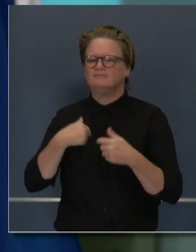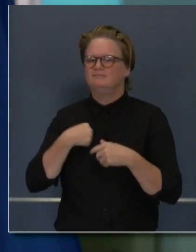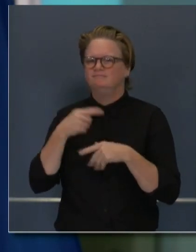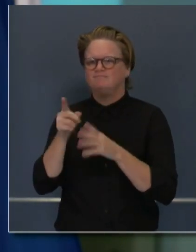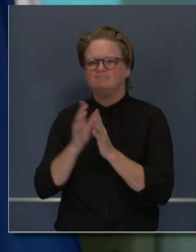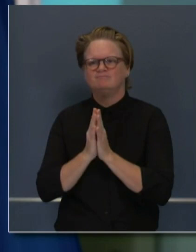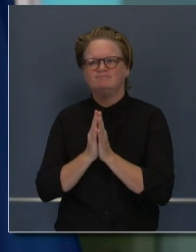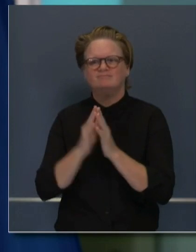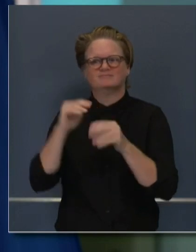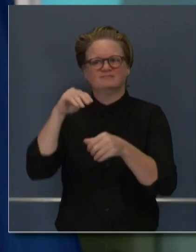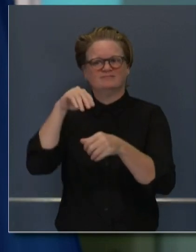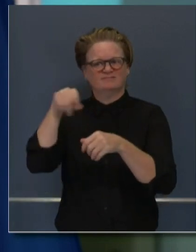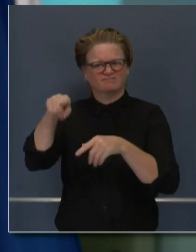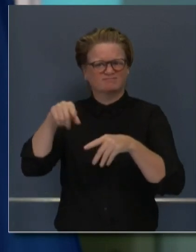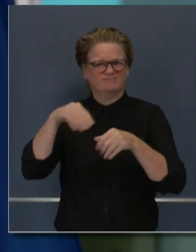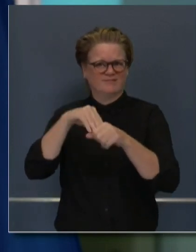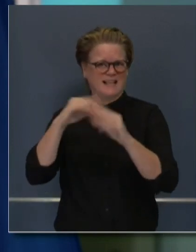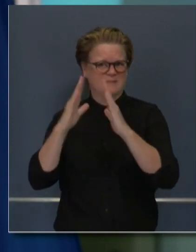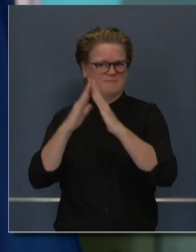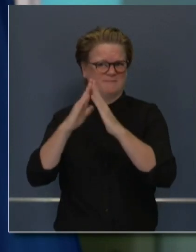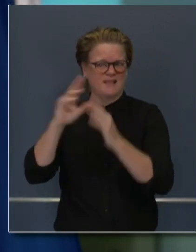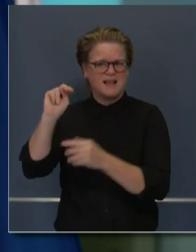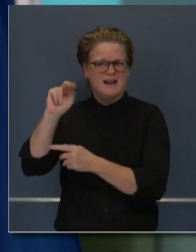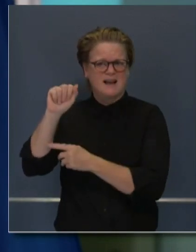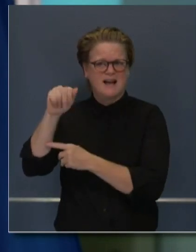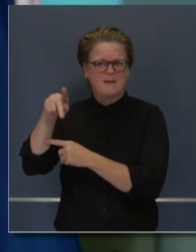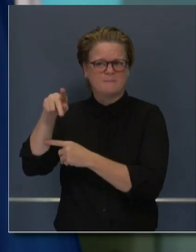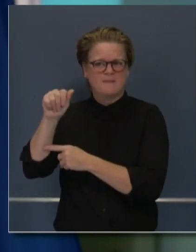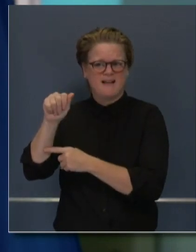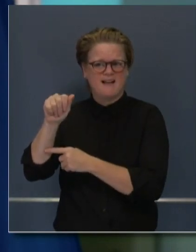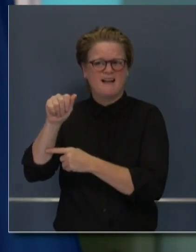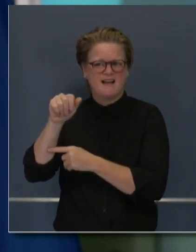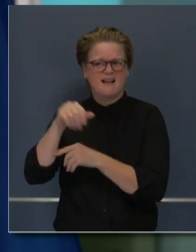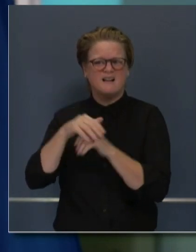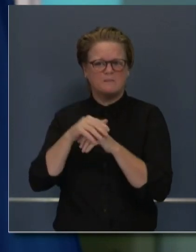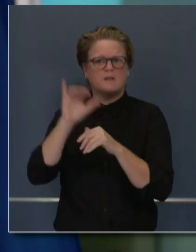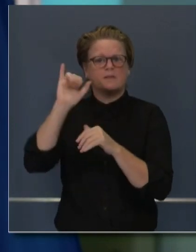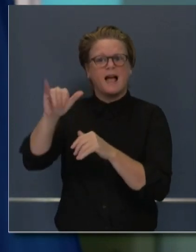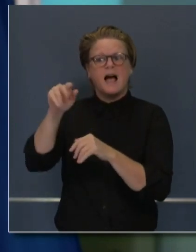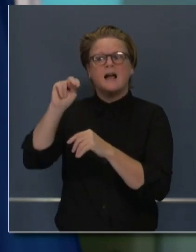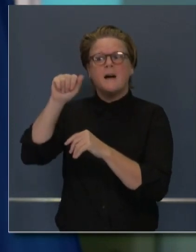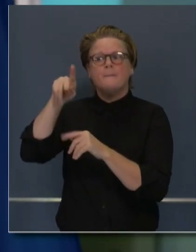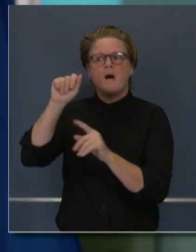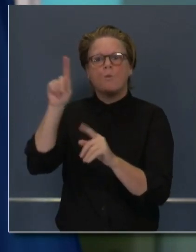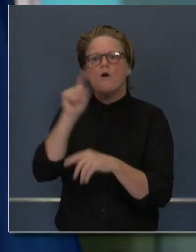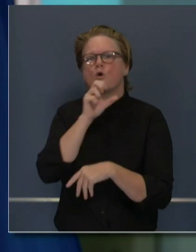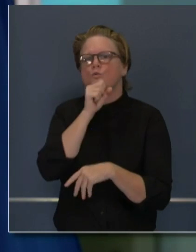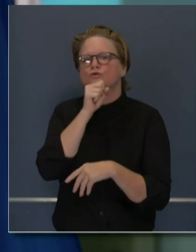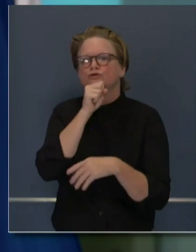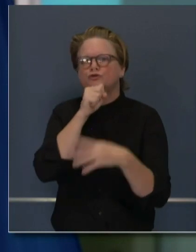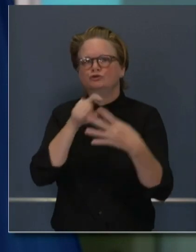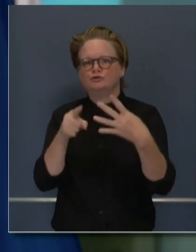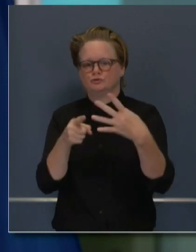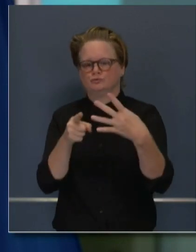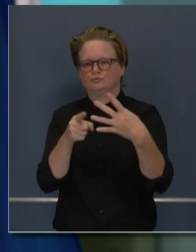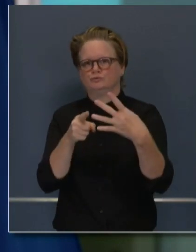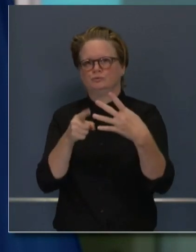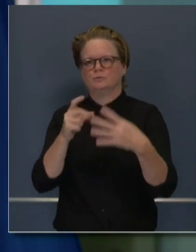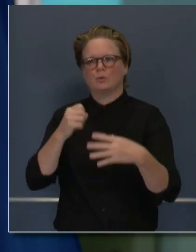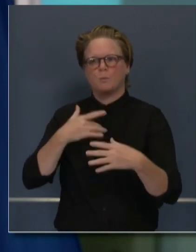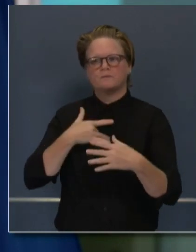Napa, which was in the orange status, relatively loose compared to some other counties. It was to be an